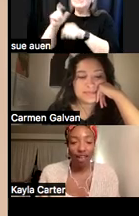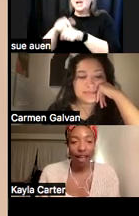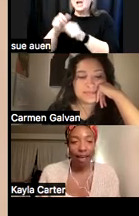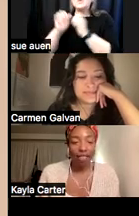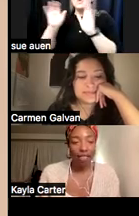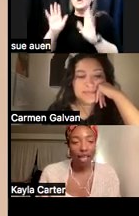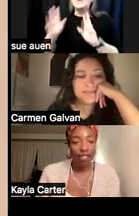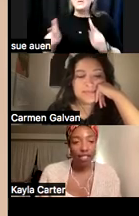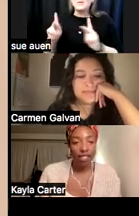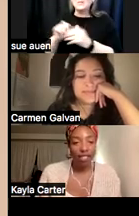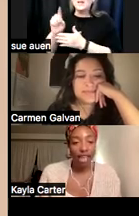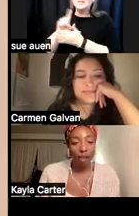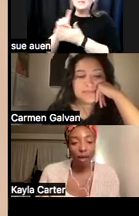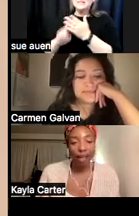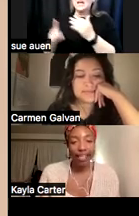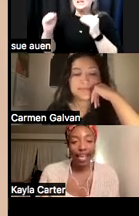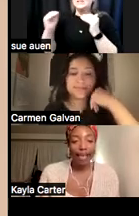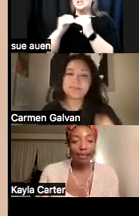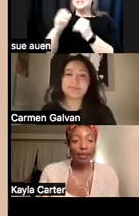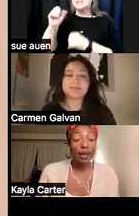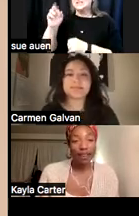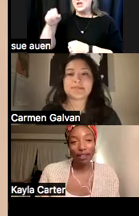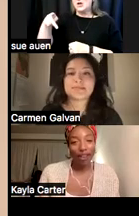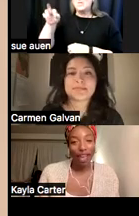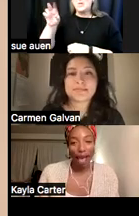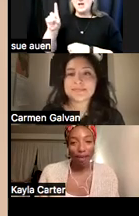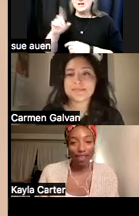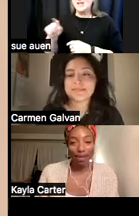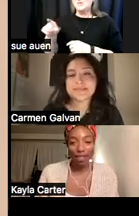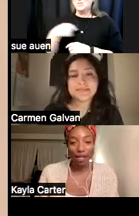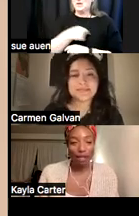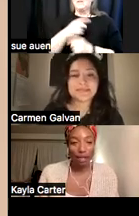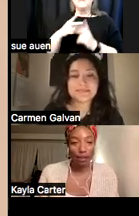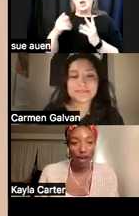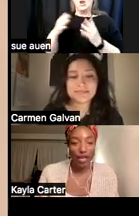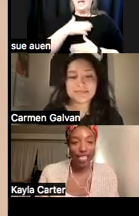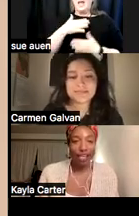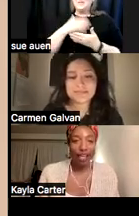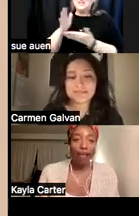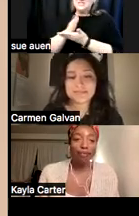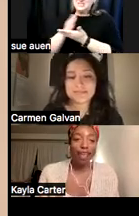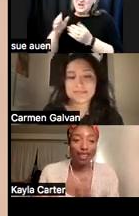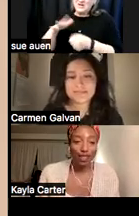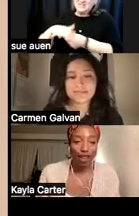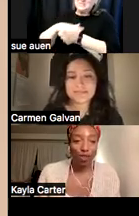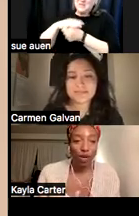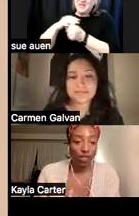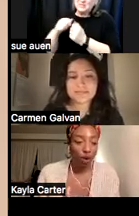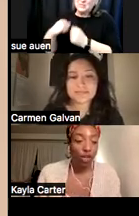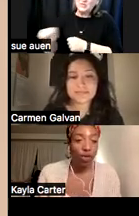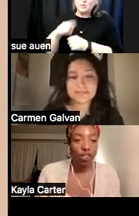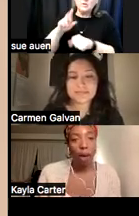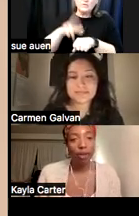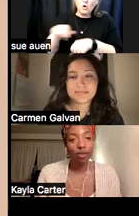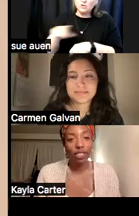of Design Justice Care Pod. And we are very, very happy to be sharing space with y'all. And as of course you